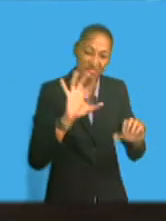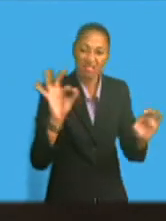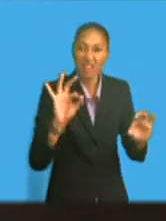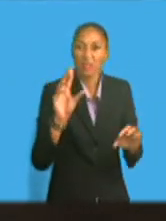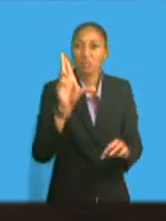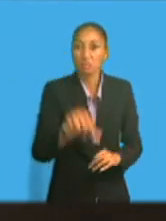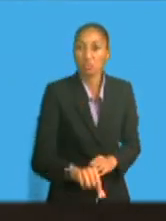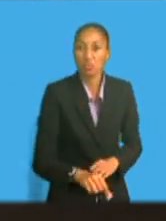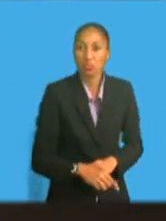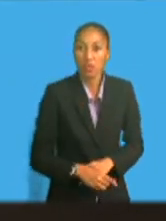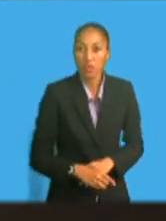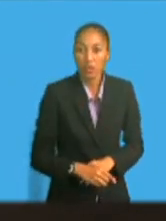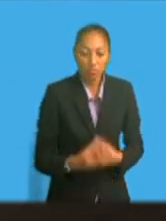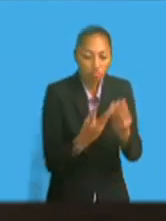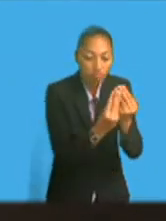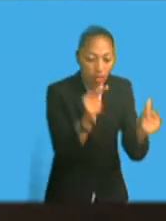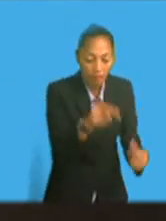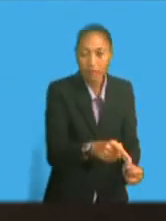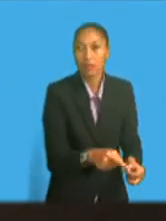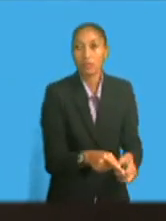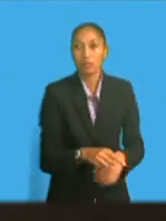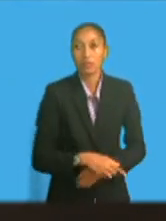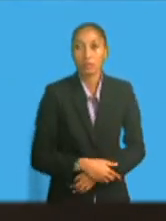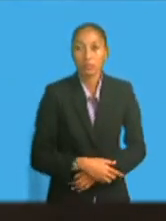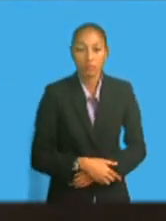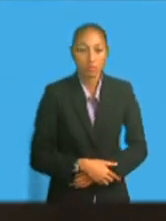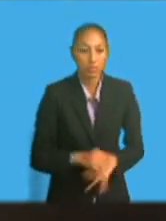been taken to address this issue.